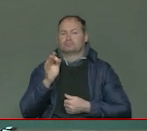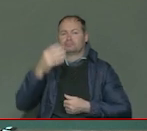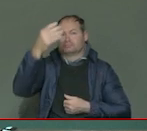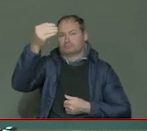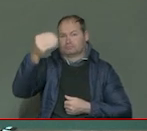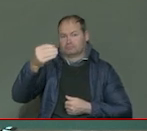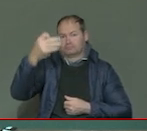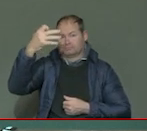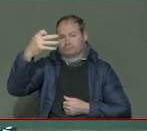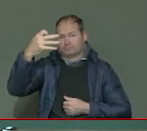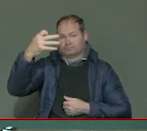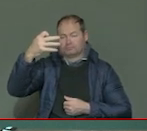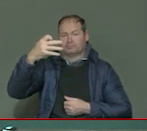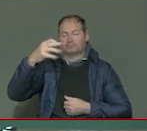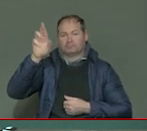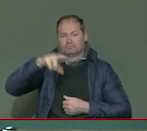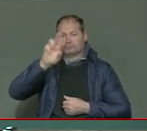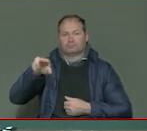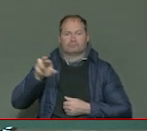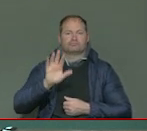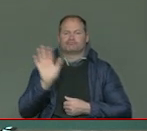figures separately. All right?